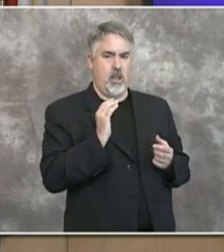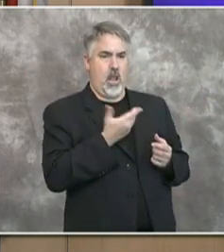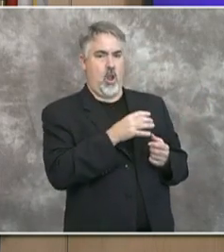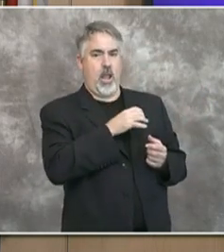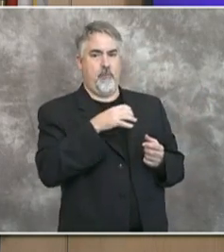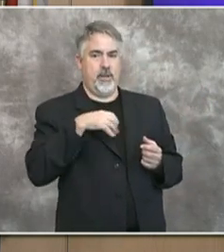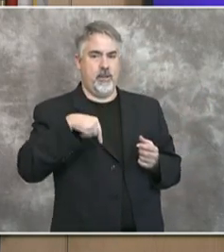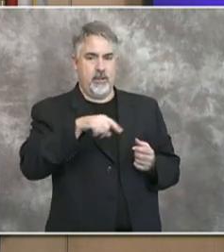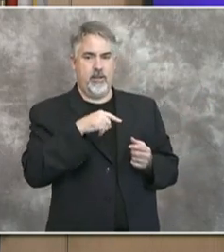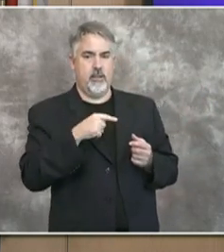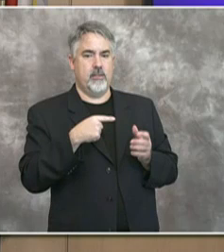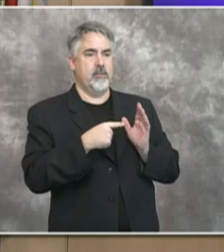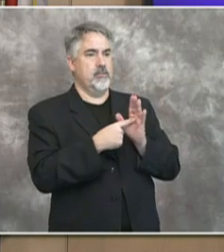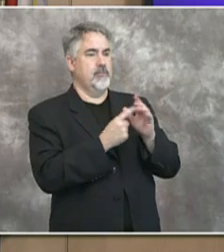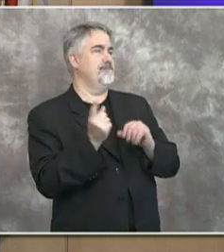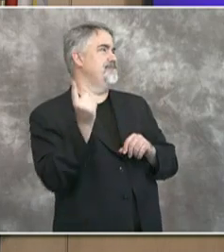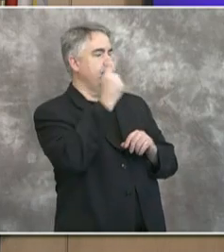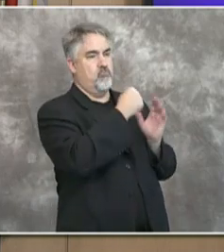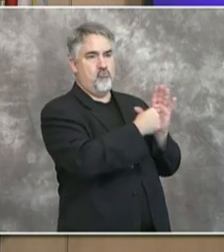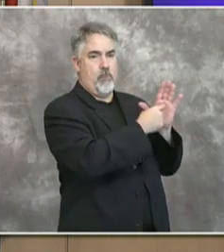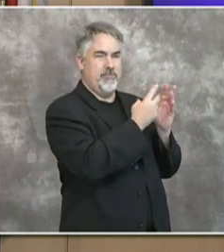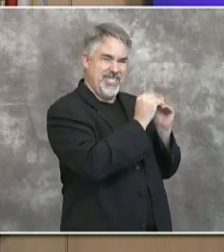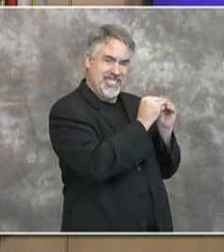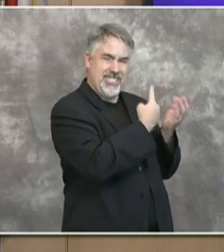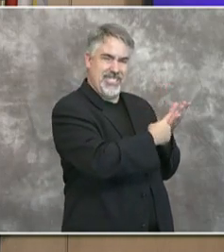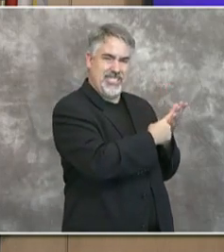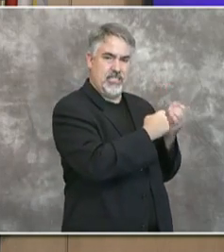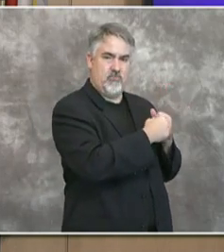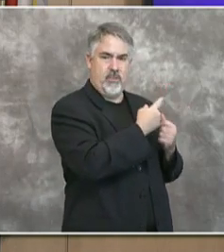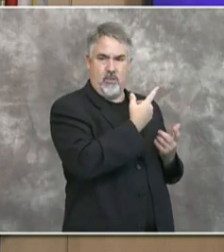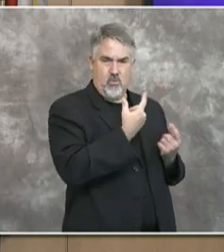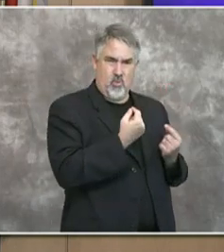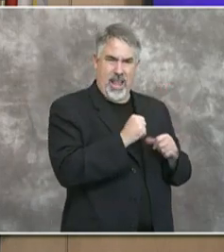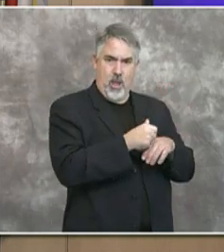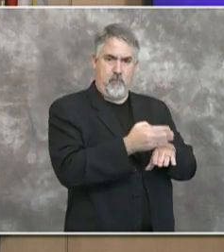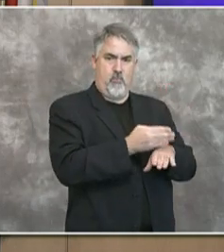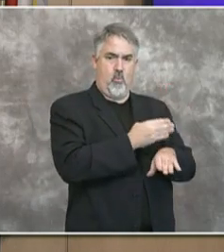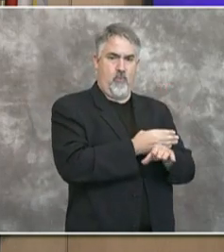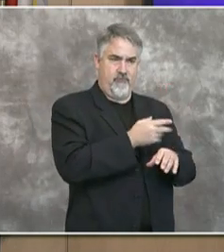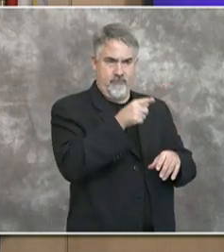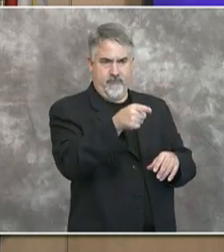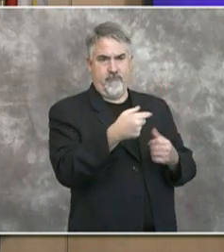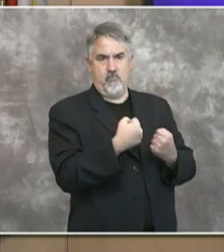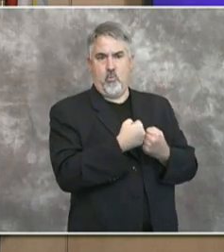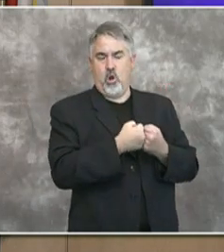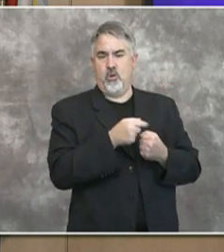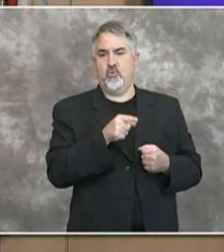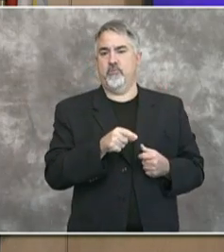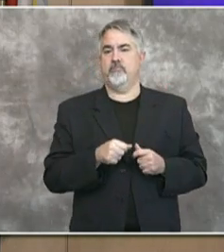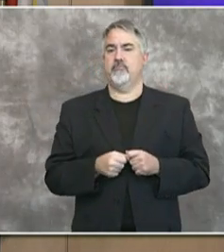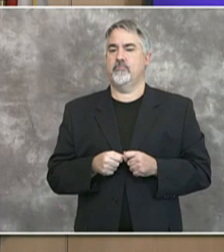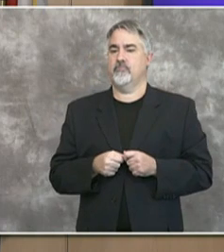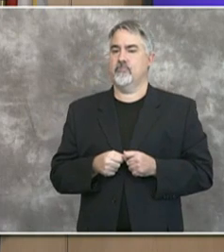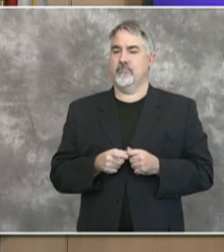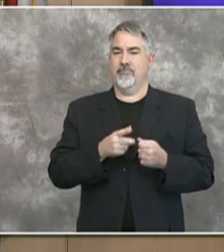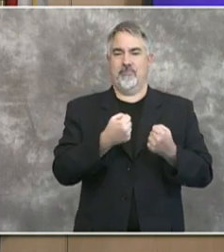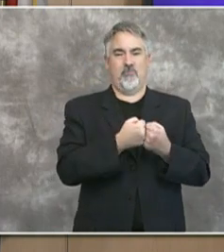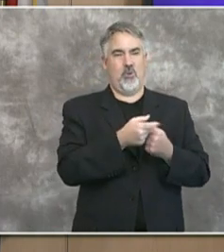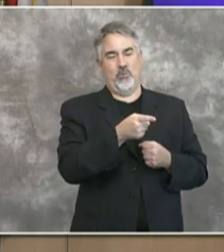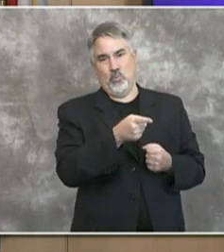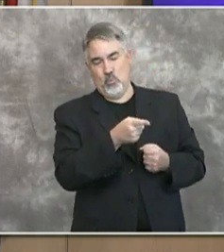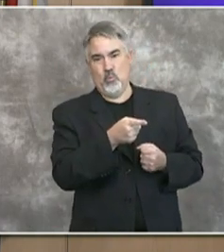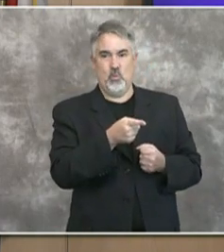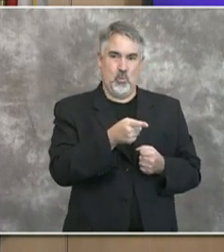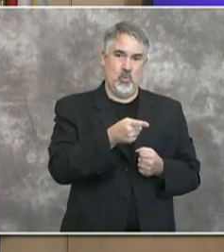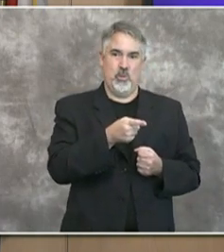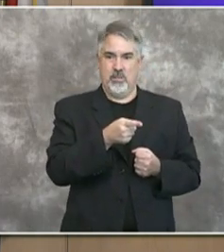in continued efforts and work. And we hope to see some progress. In terms of mutual assistance the state of California make to Mexico, that's a very difficult request of the state of